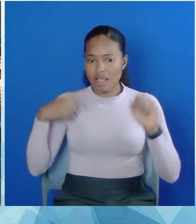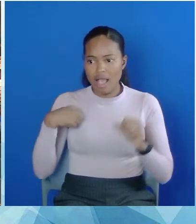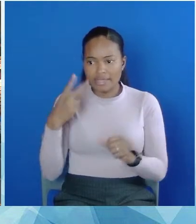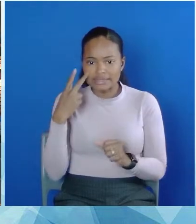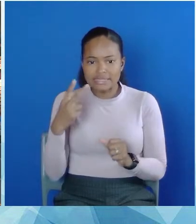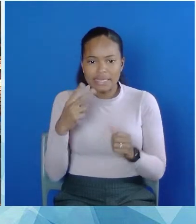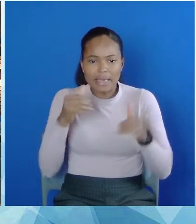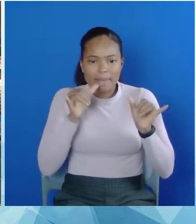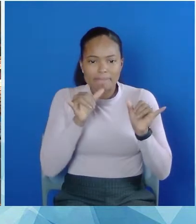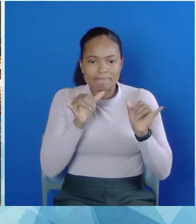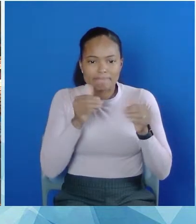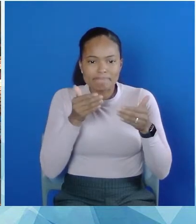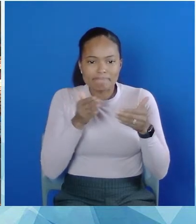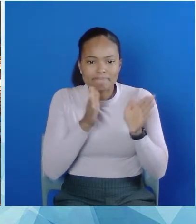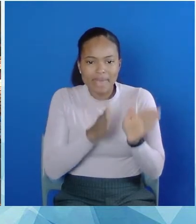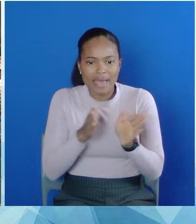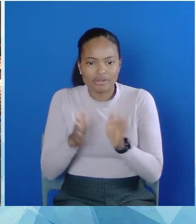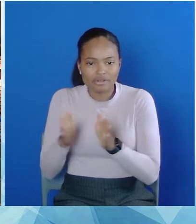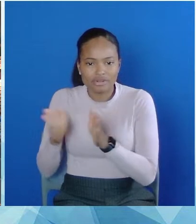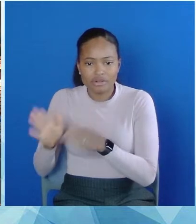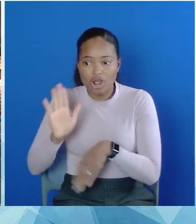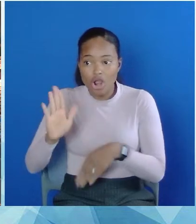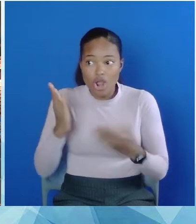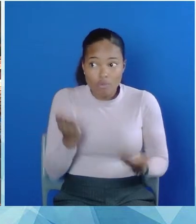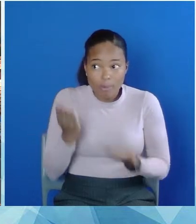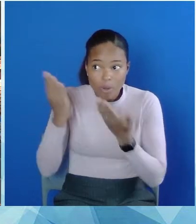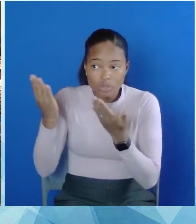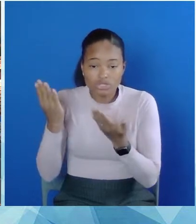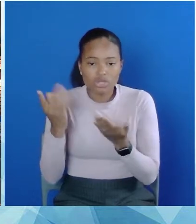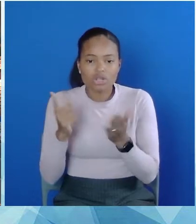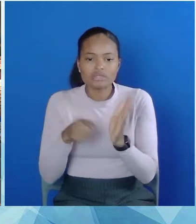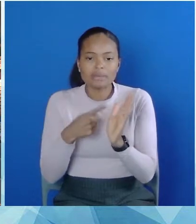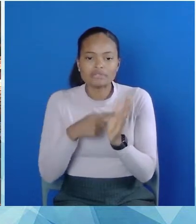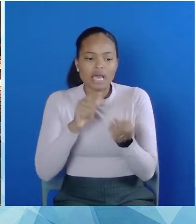are sometimes tweaked or disregarded.